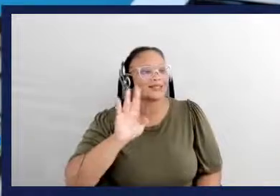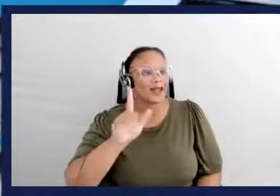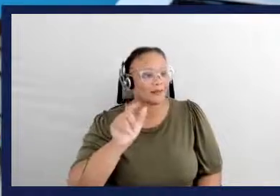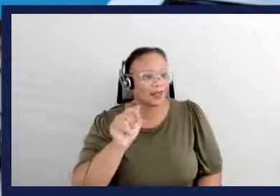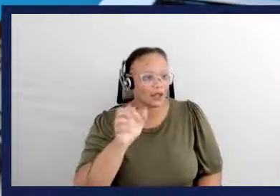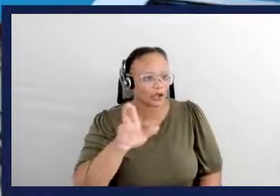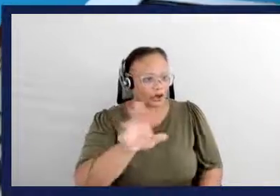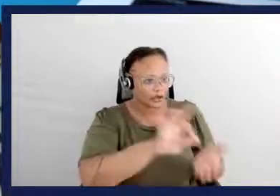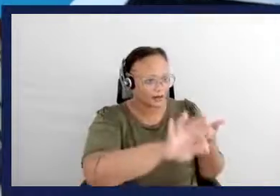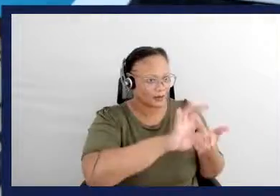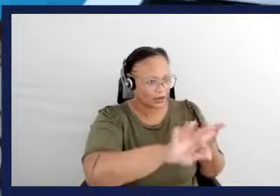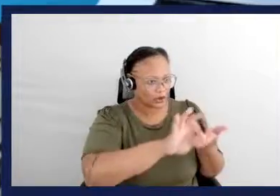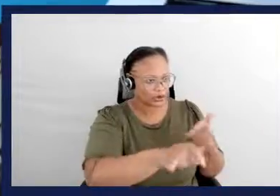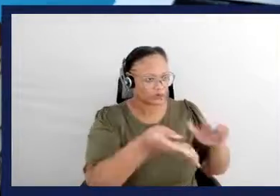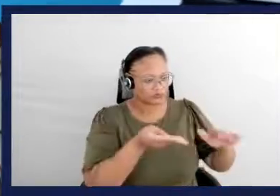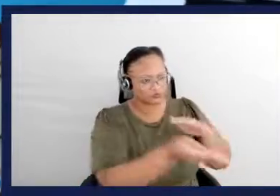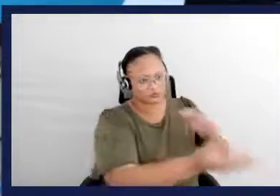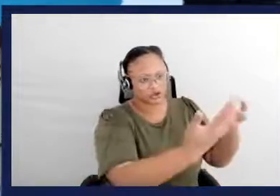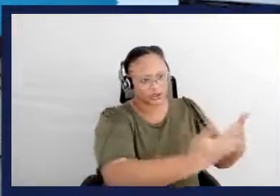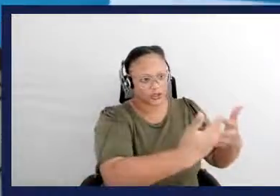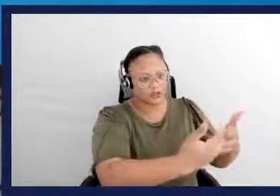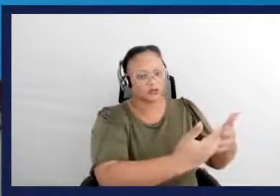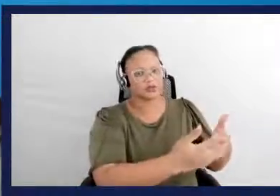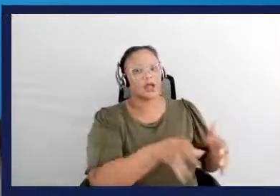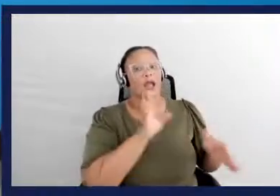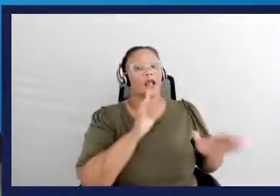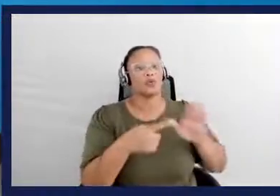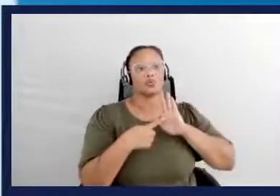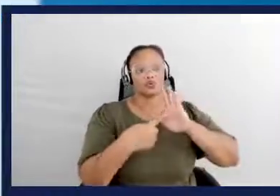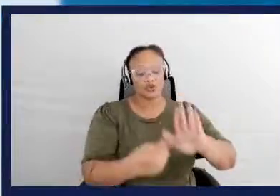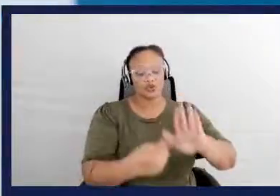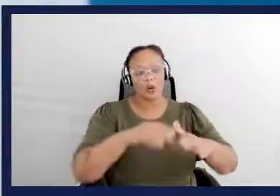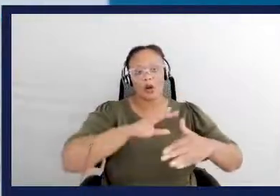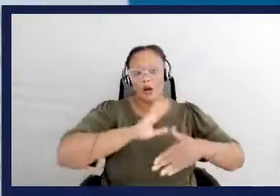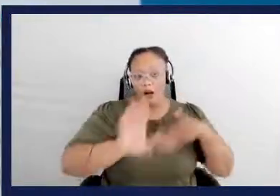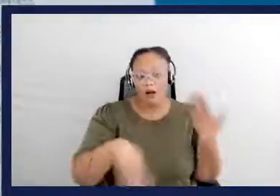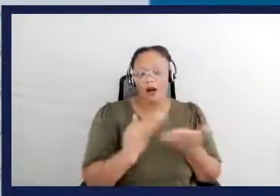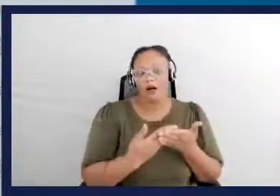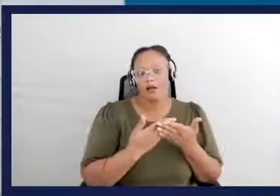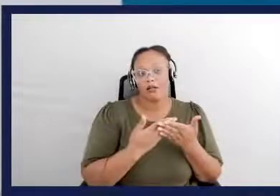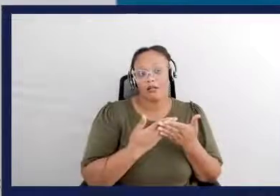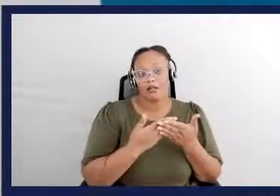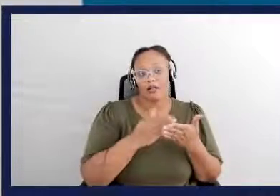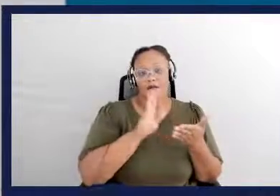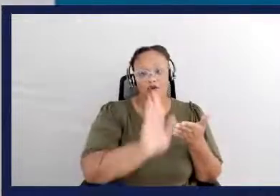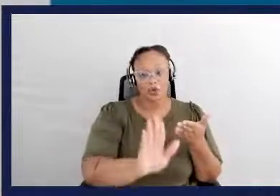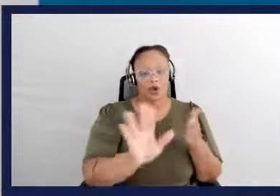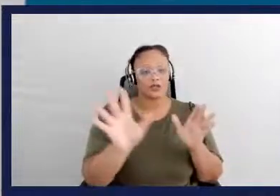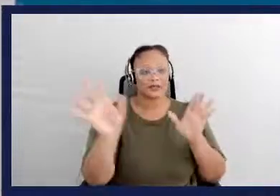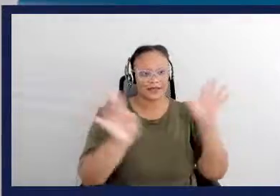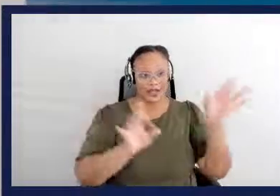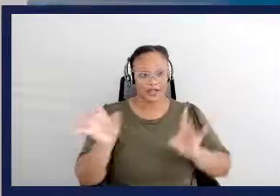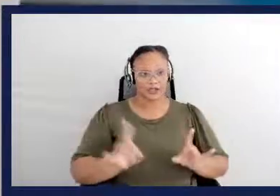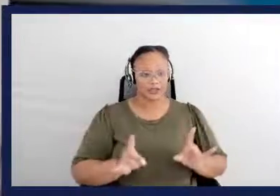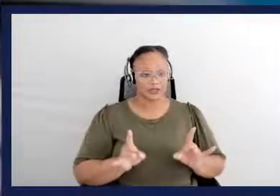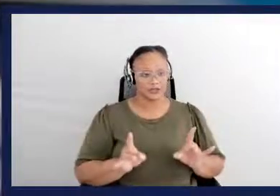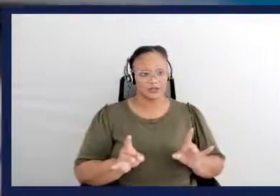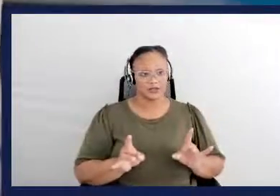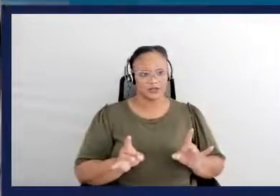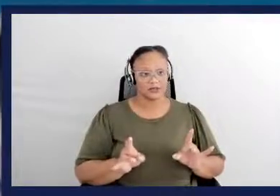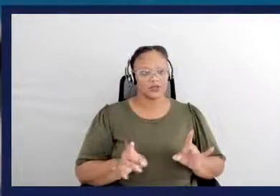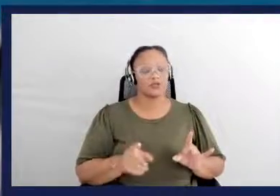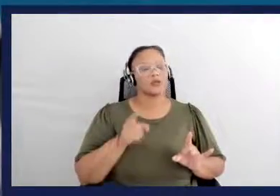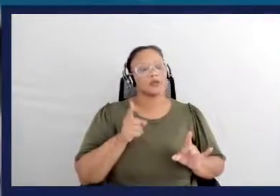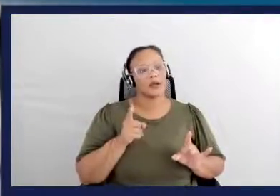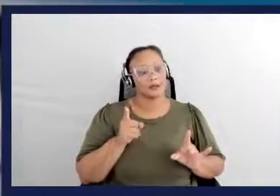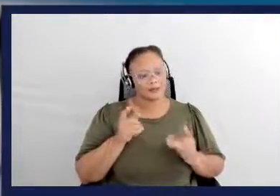will show all the selections for each of the contests on the ballot that the voter selected. So they have that opportunity